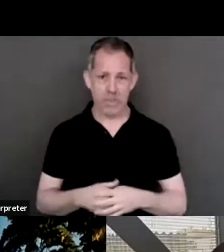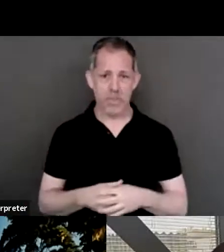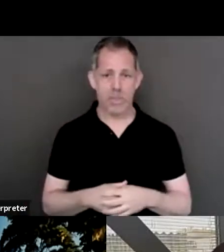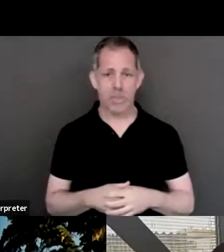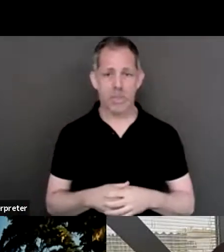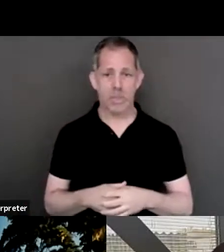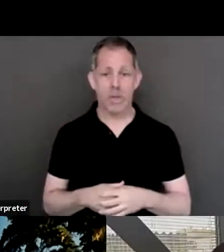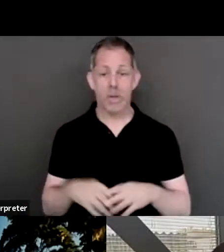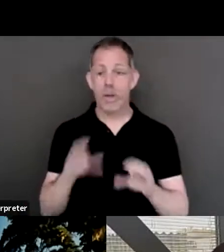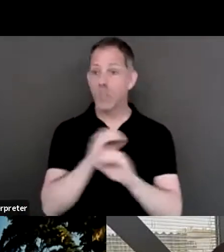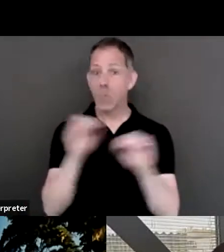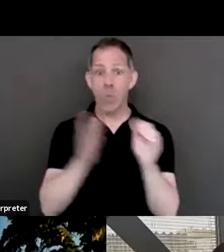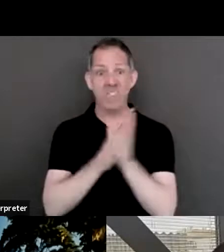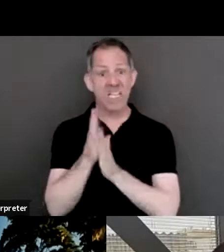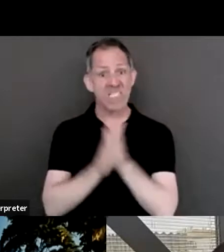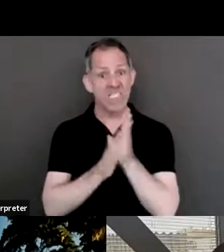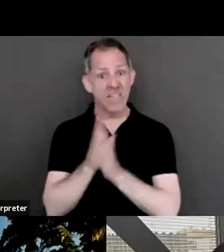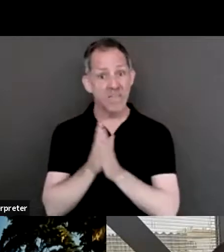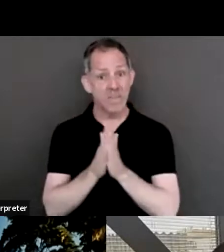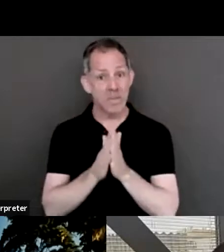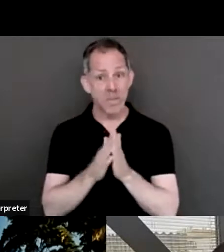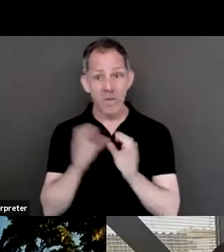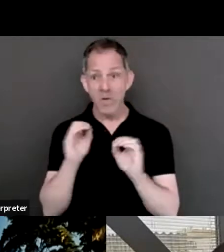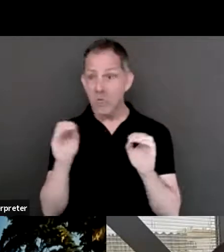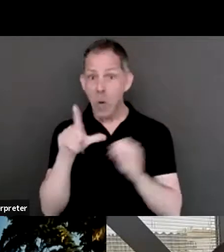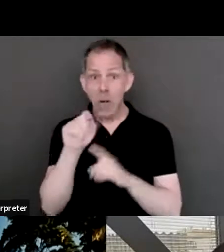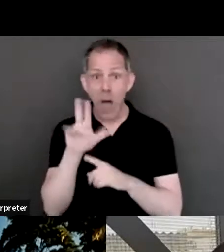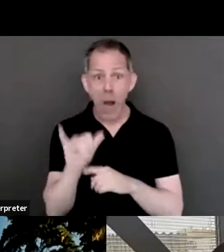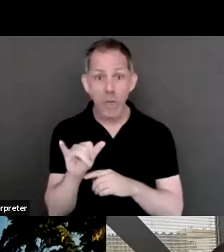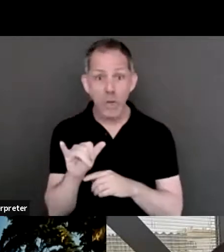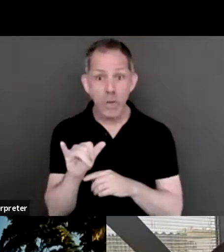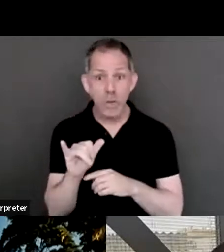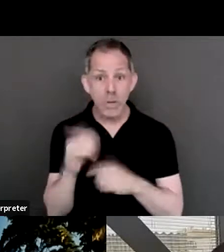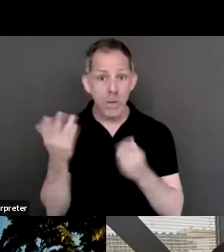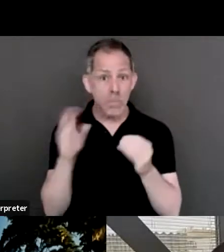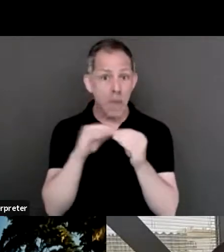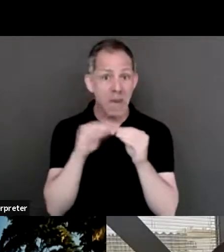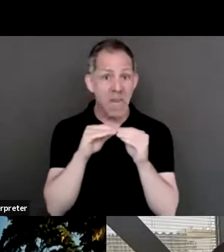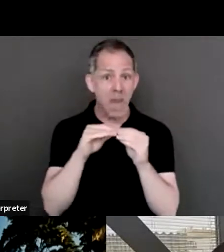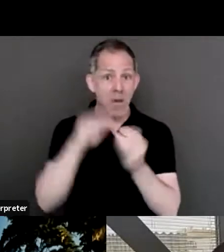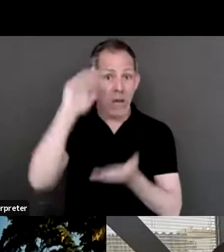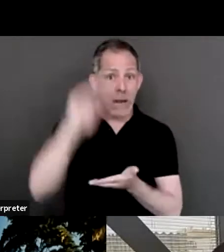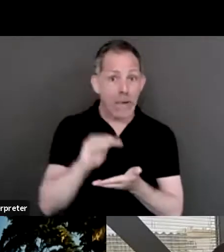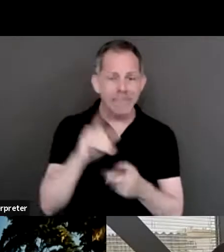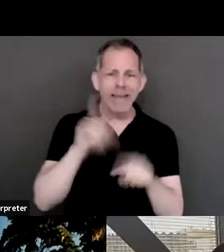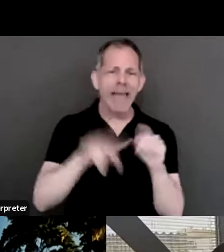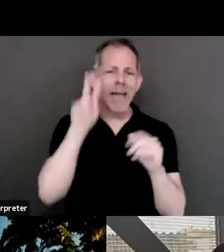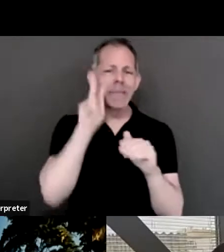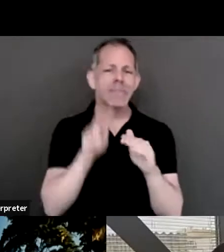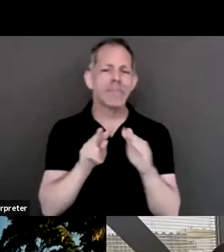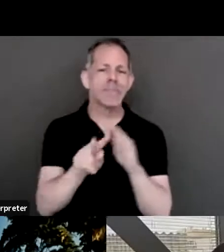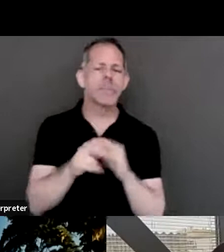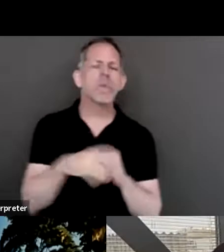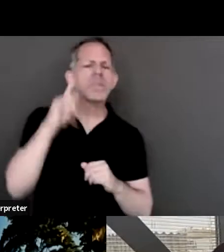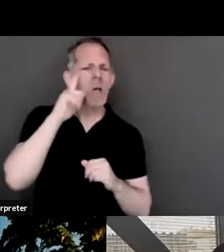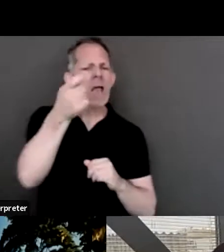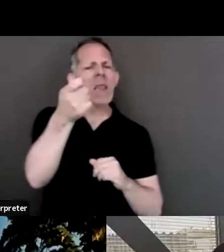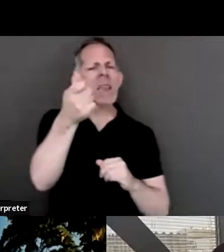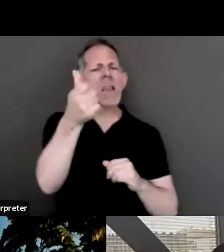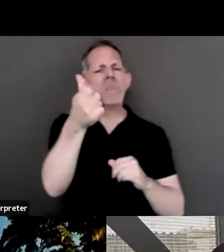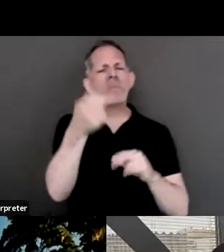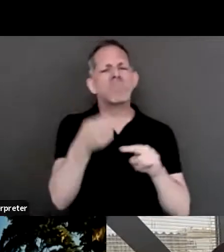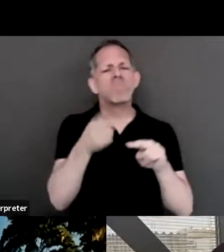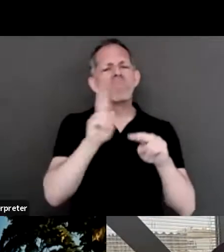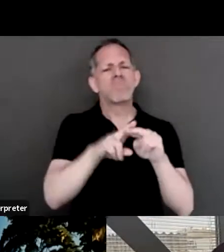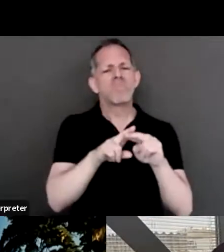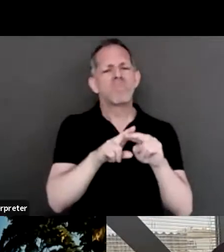was made, a very slight bump upwards, and then a leveling off, a smaller, bump up than